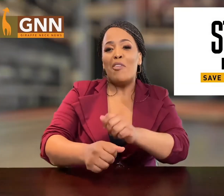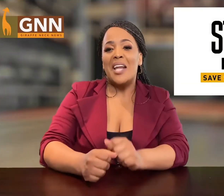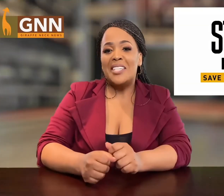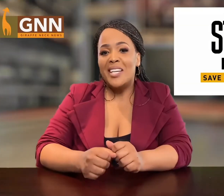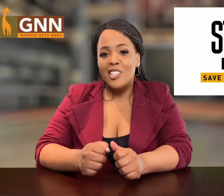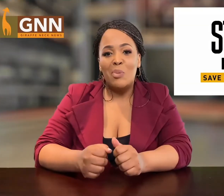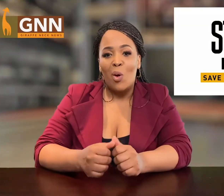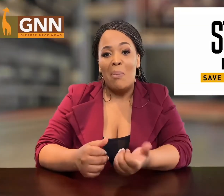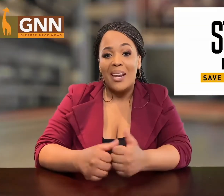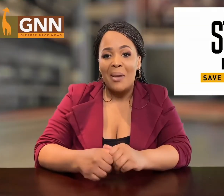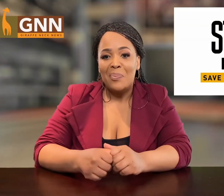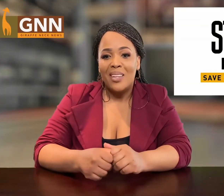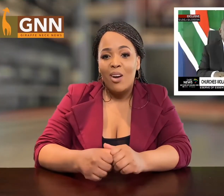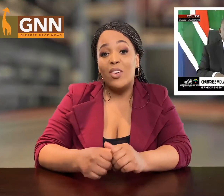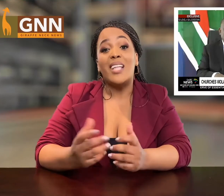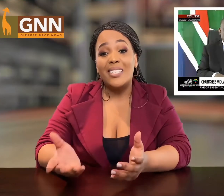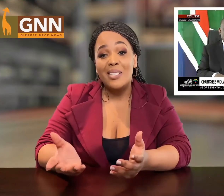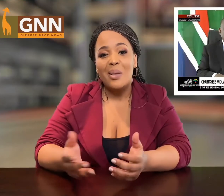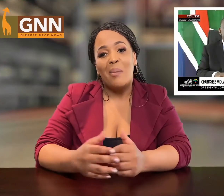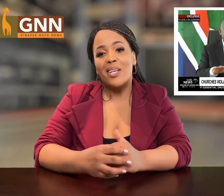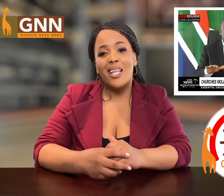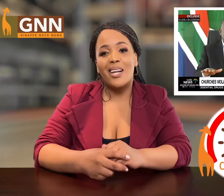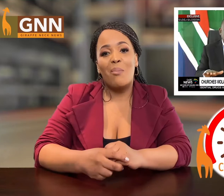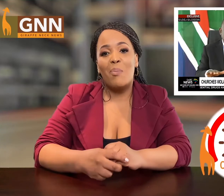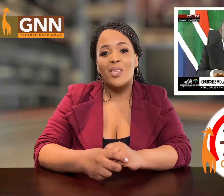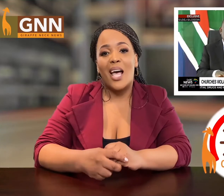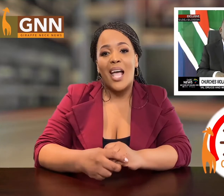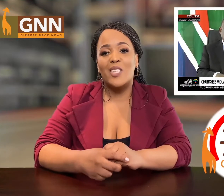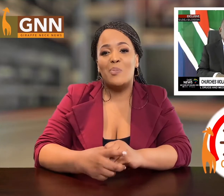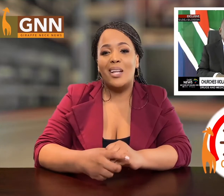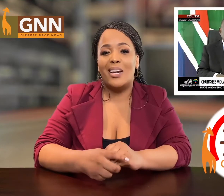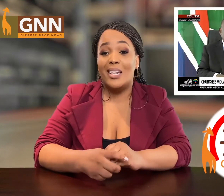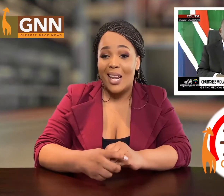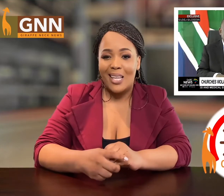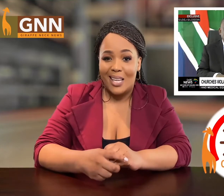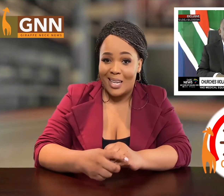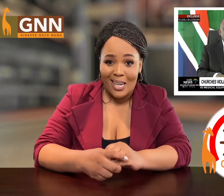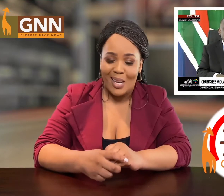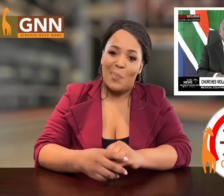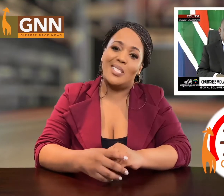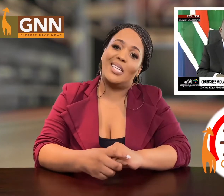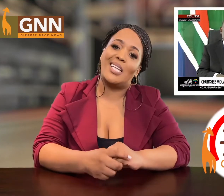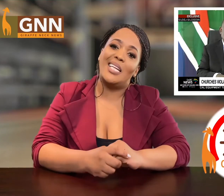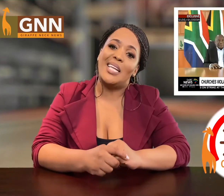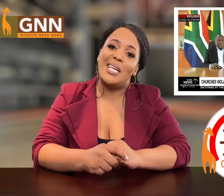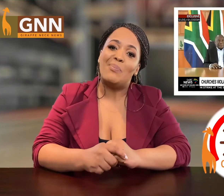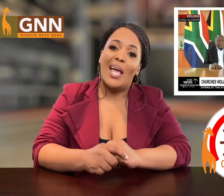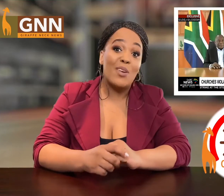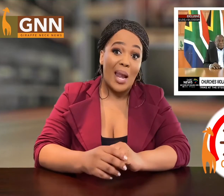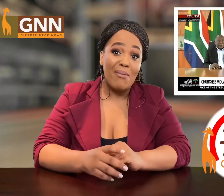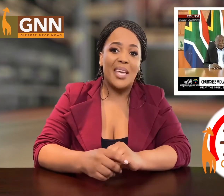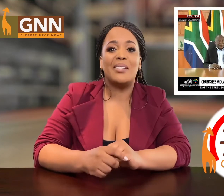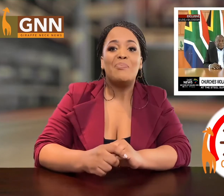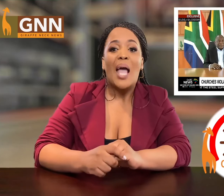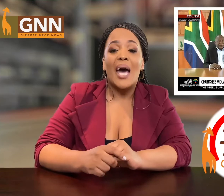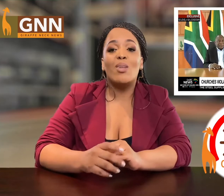But COVID-19 hasn't been all bad, eh? For starters, President Ramaphosa has been really, really presidential lately, and